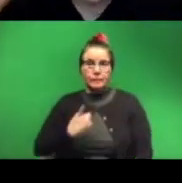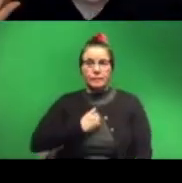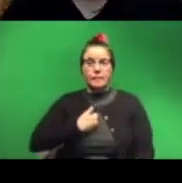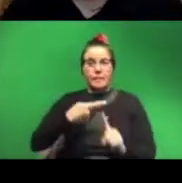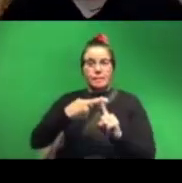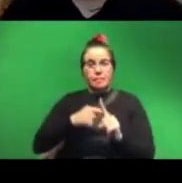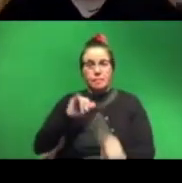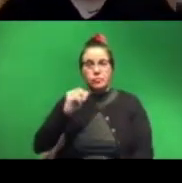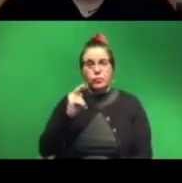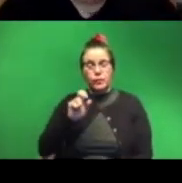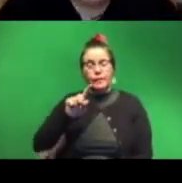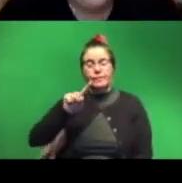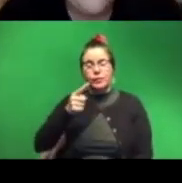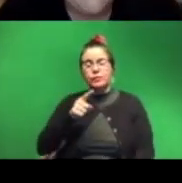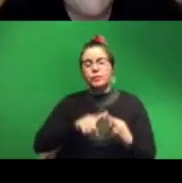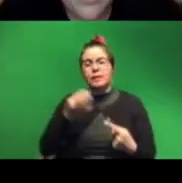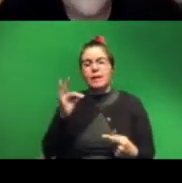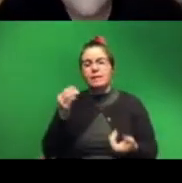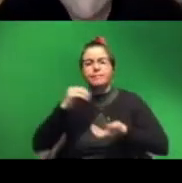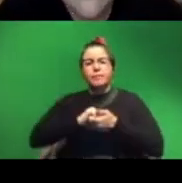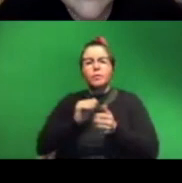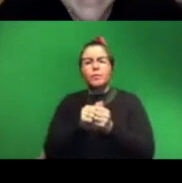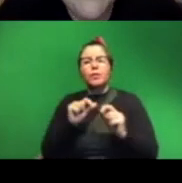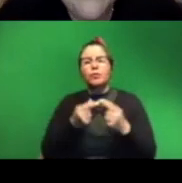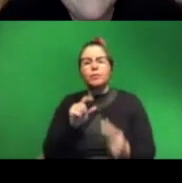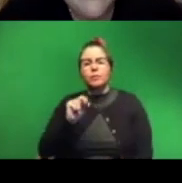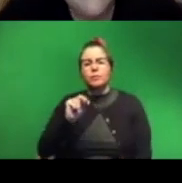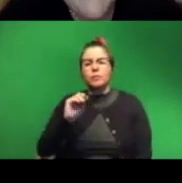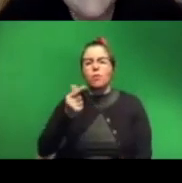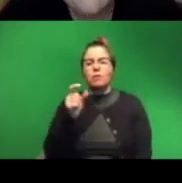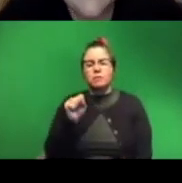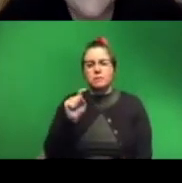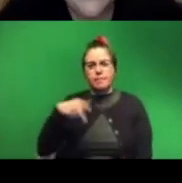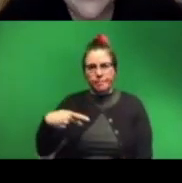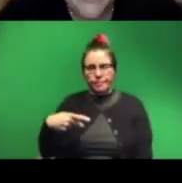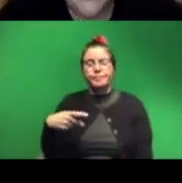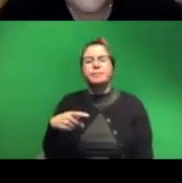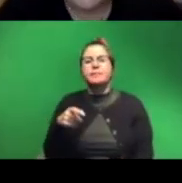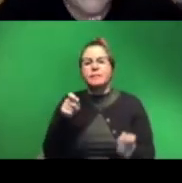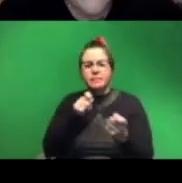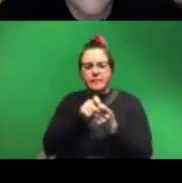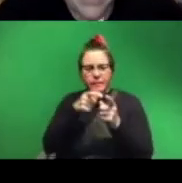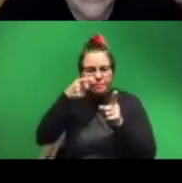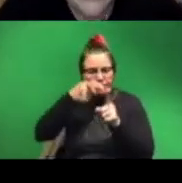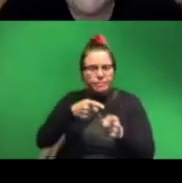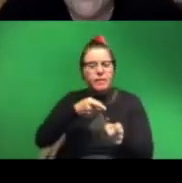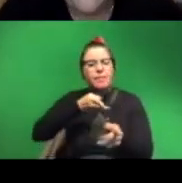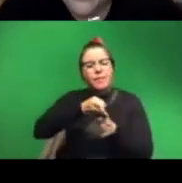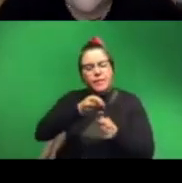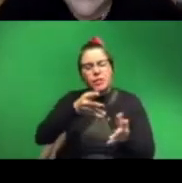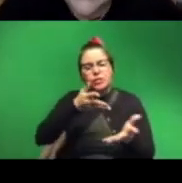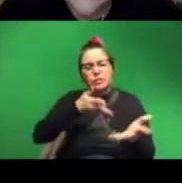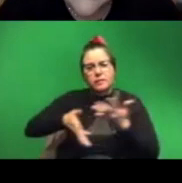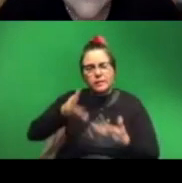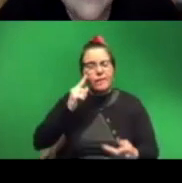June 1st to 19th, partnered with a group called Noble Step. They're a group that specifically is a professional society for